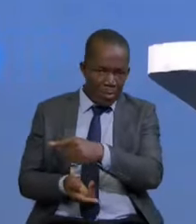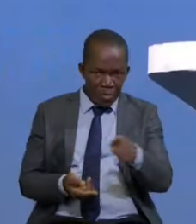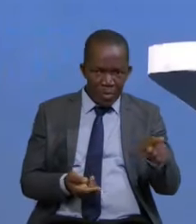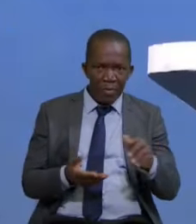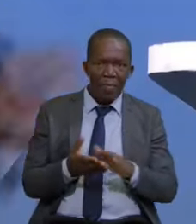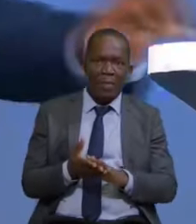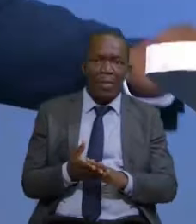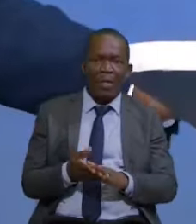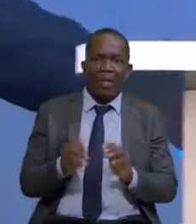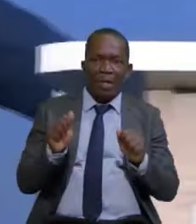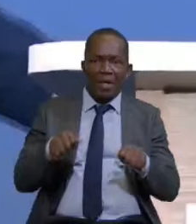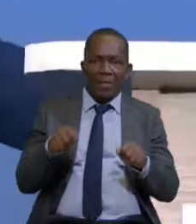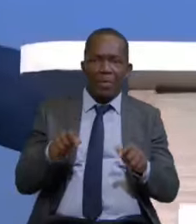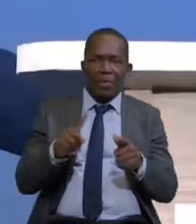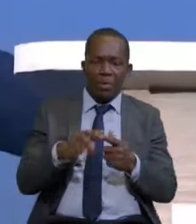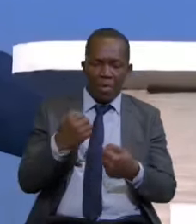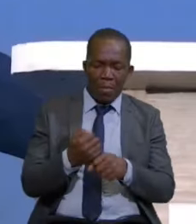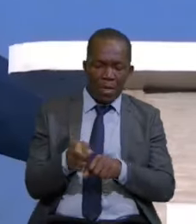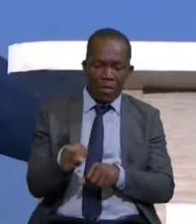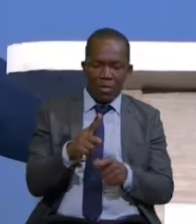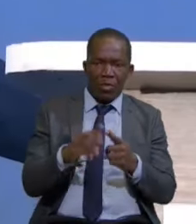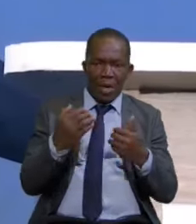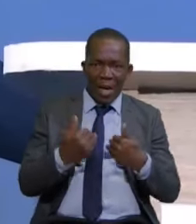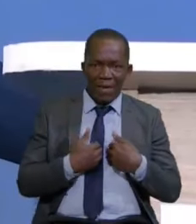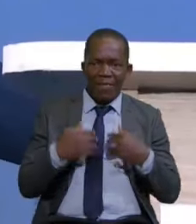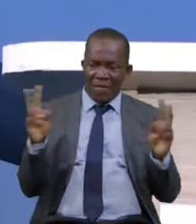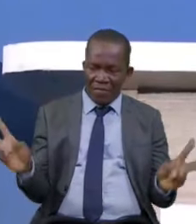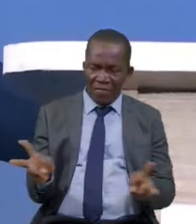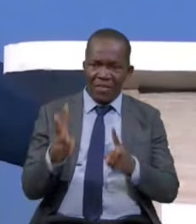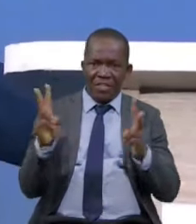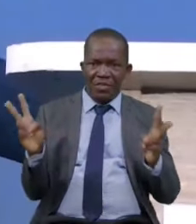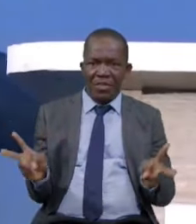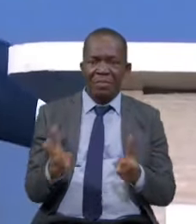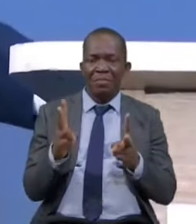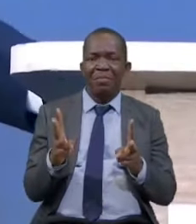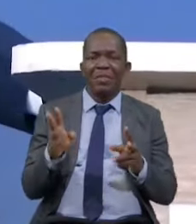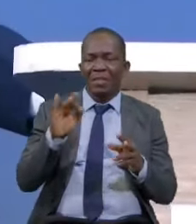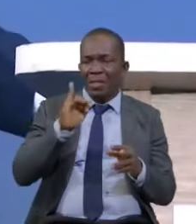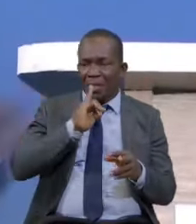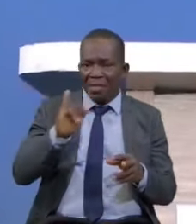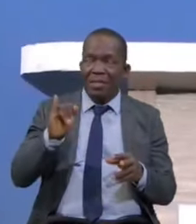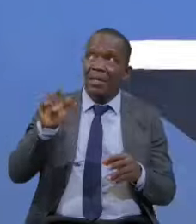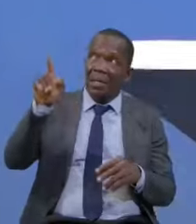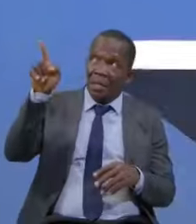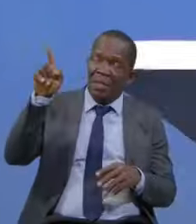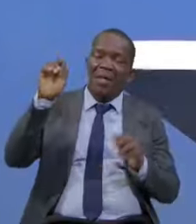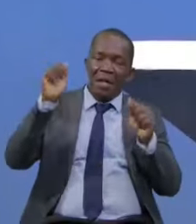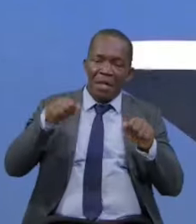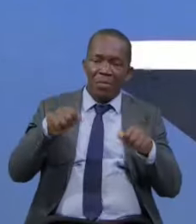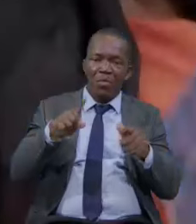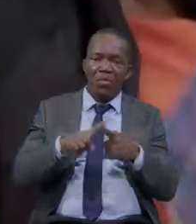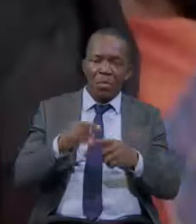have victory, is able to succor them that are tempted. We're looking at